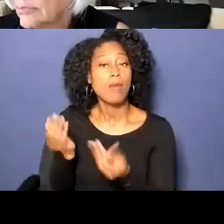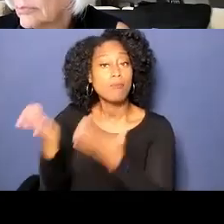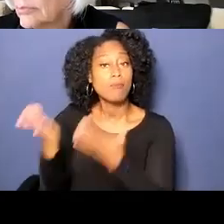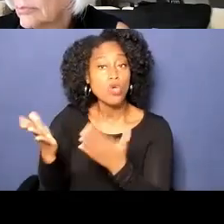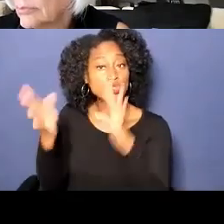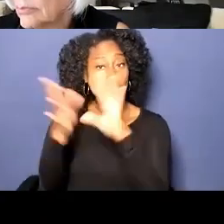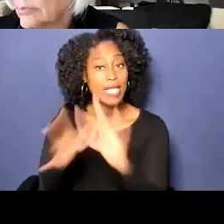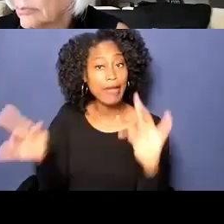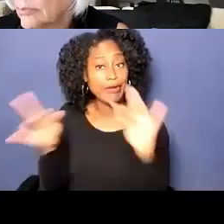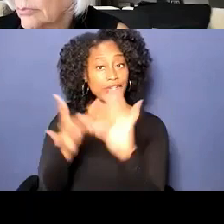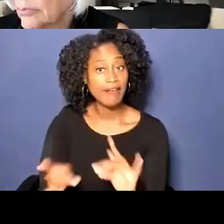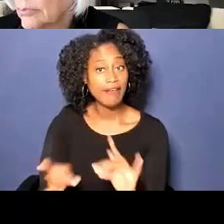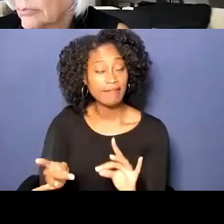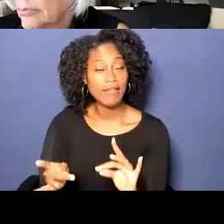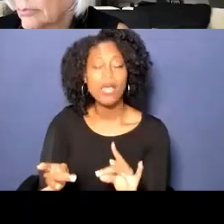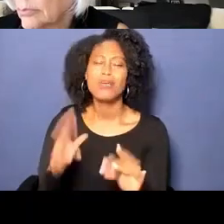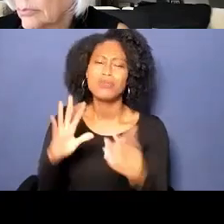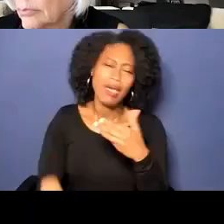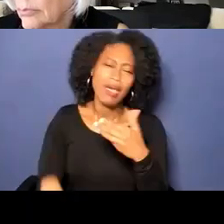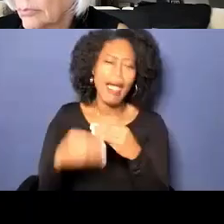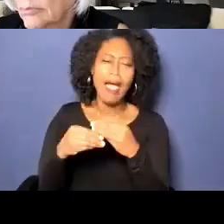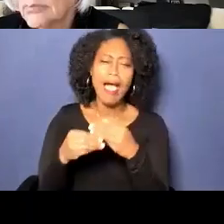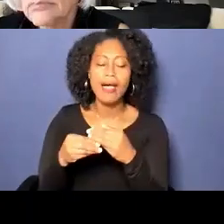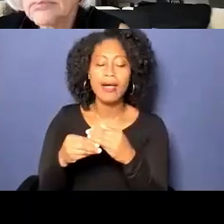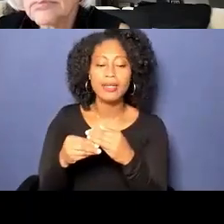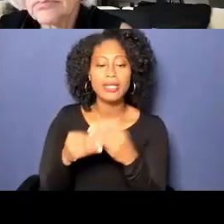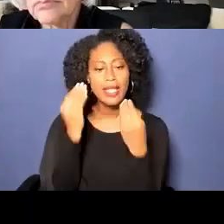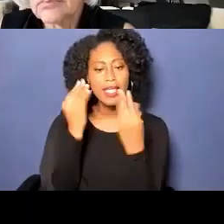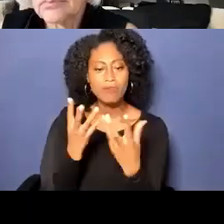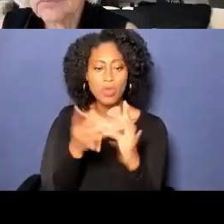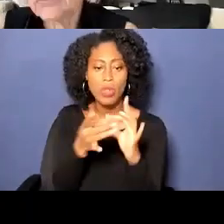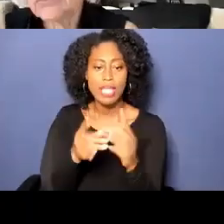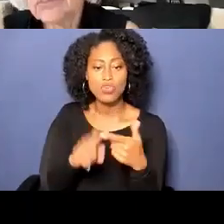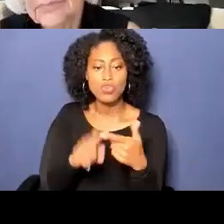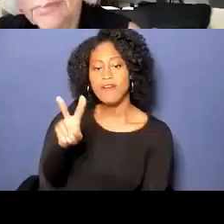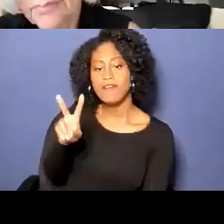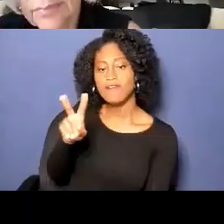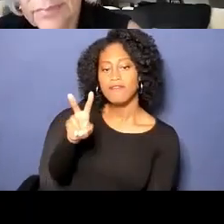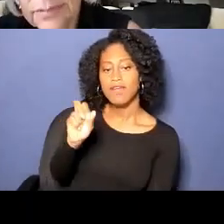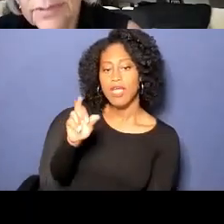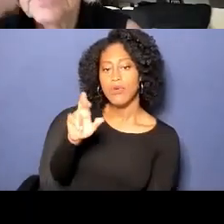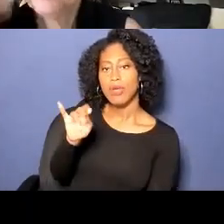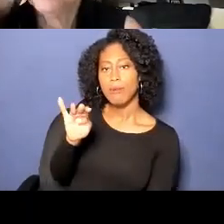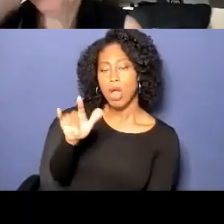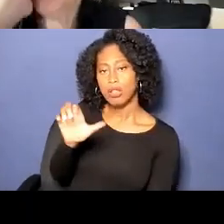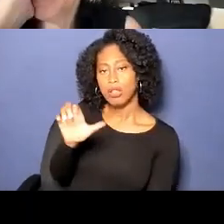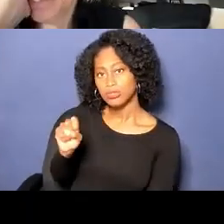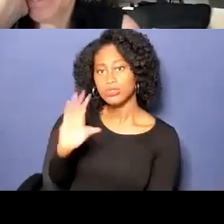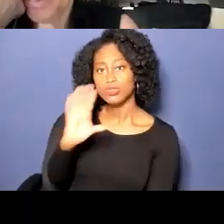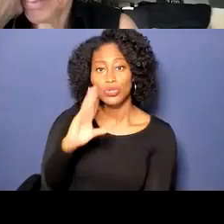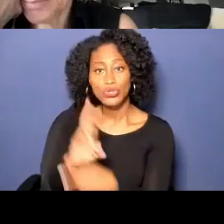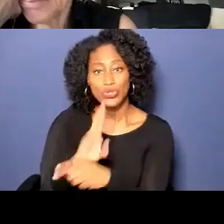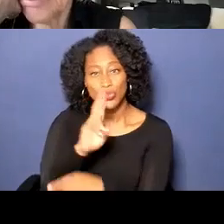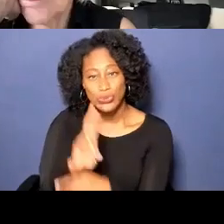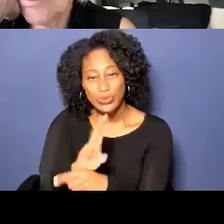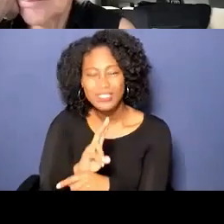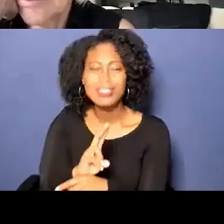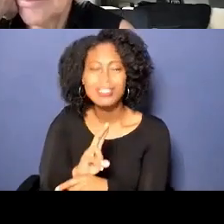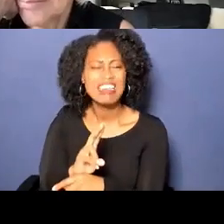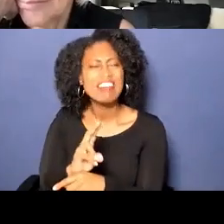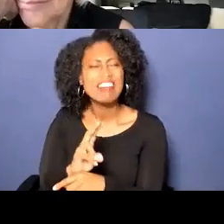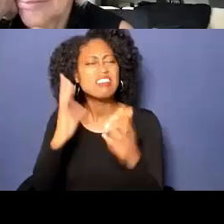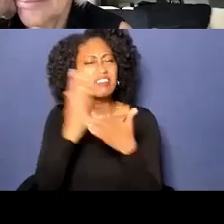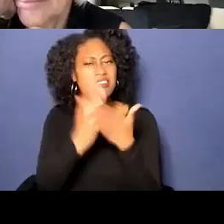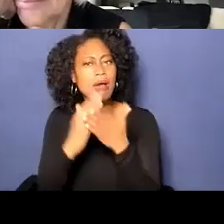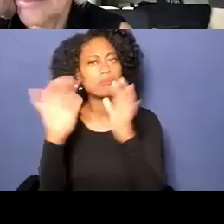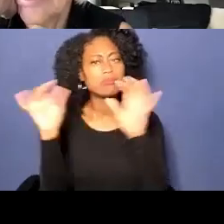as you can add things around the variables that you're using, just similar to as we did for our dissertation grantees. One thing that we have said